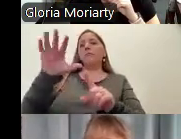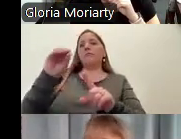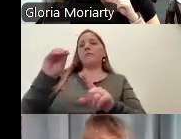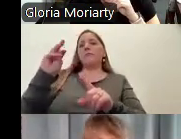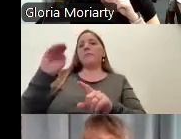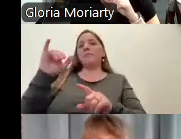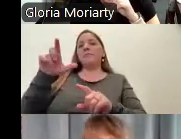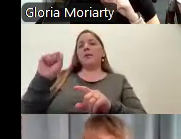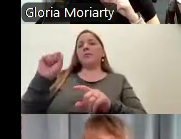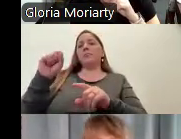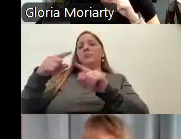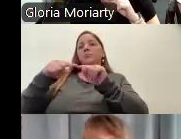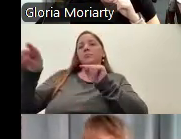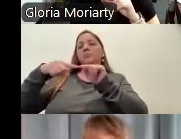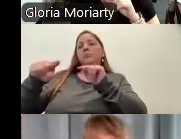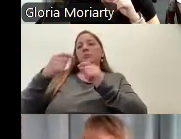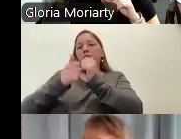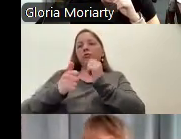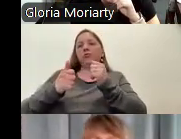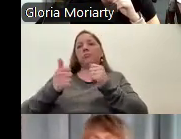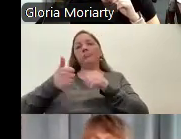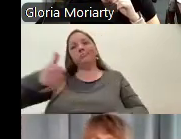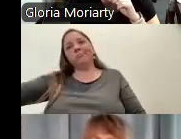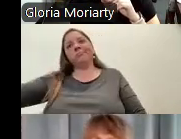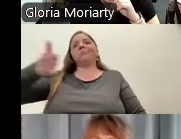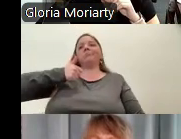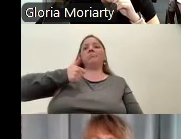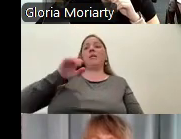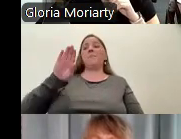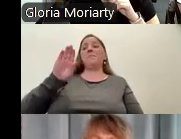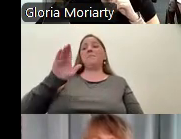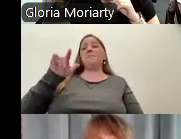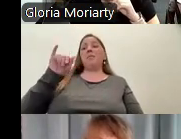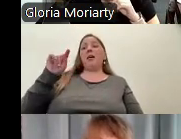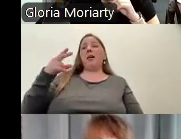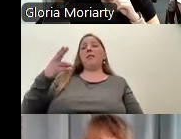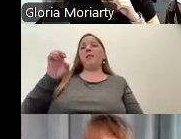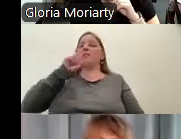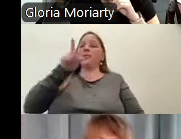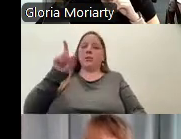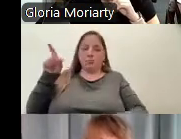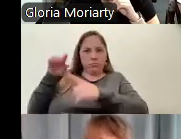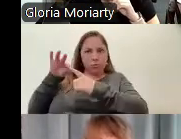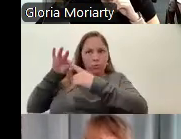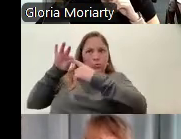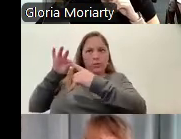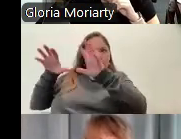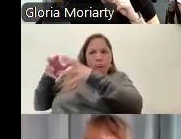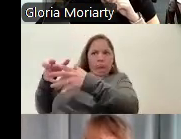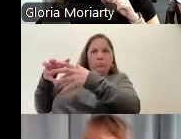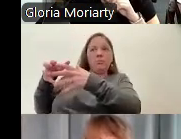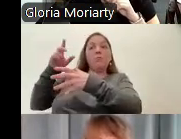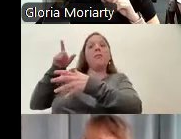I do want to mention for those in Blythe area, they're unique because they're really far out. So they do